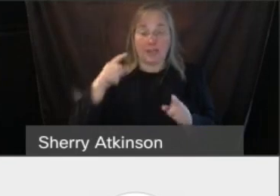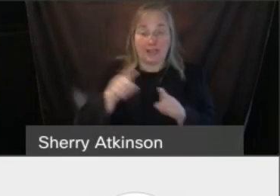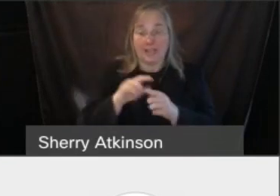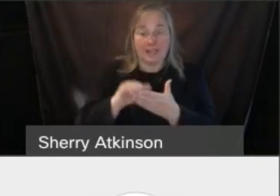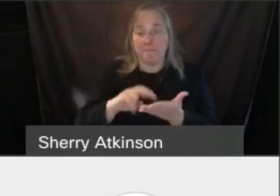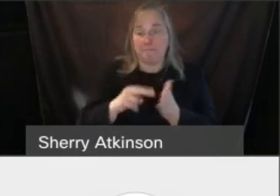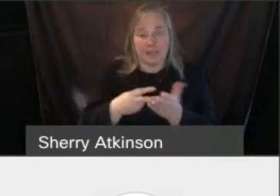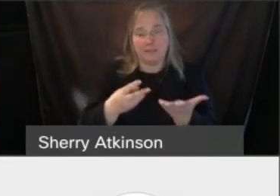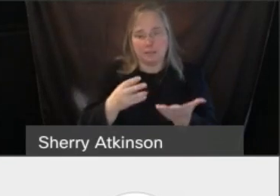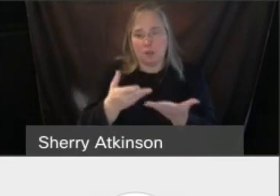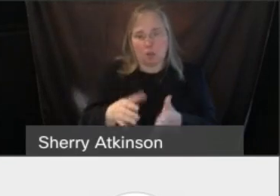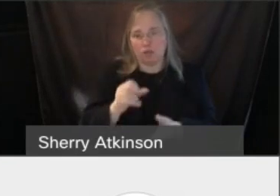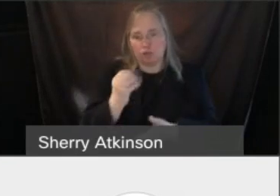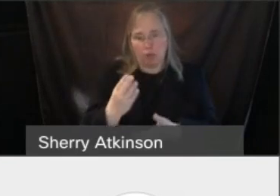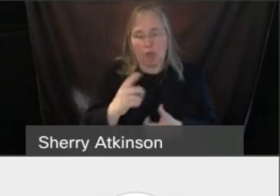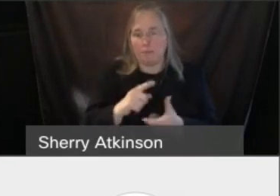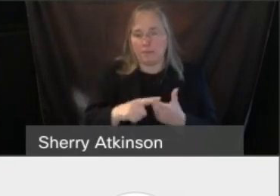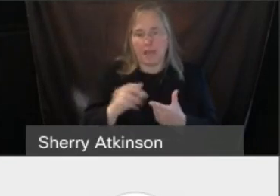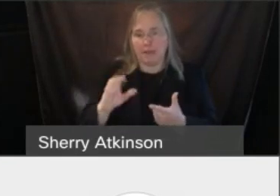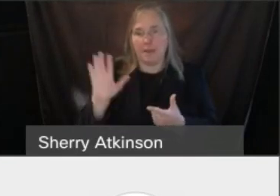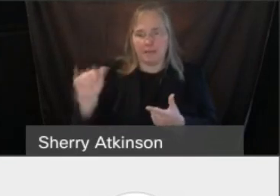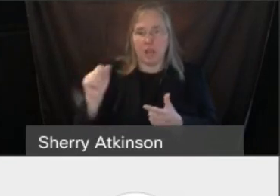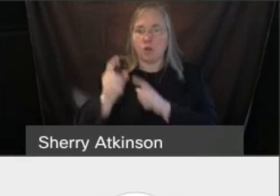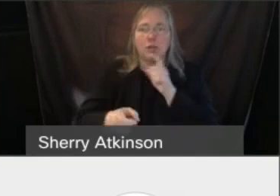their contributions, their philanthropy,